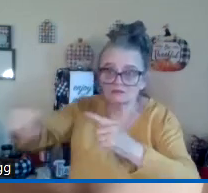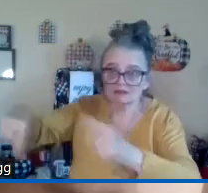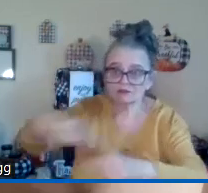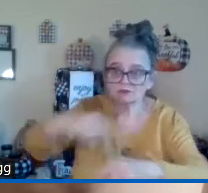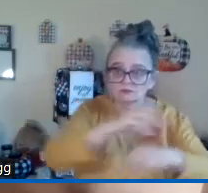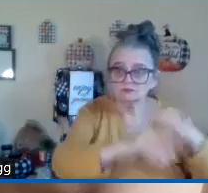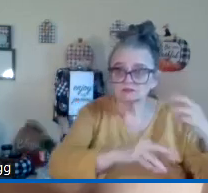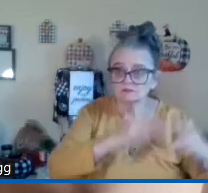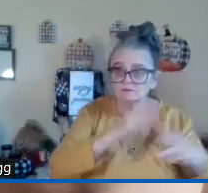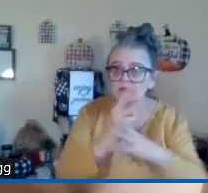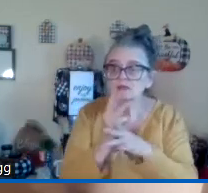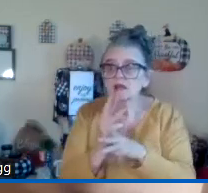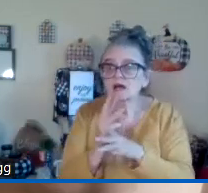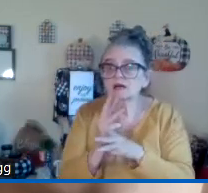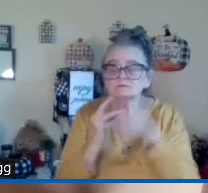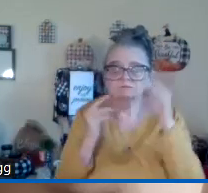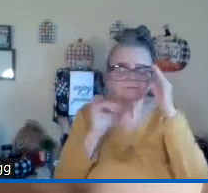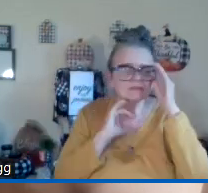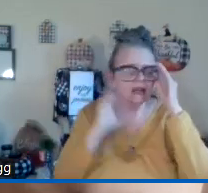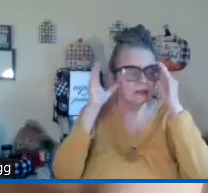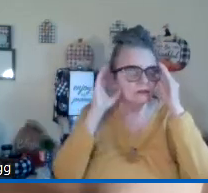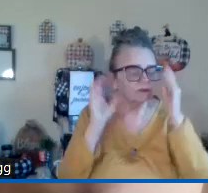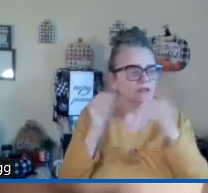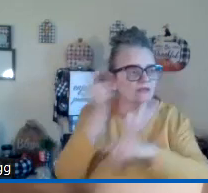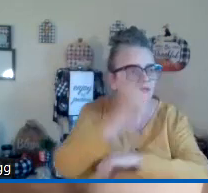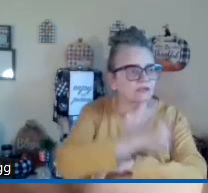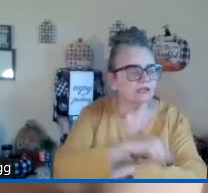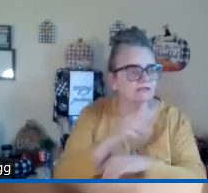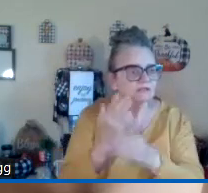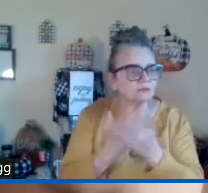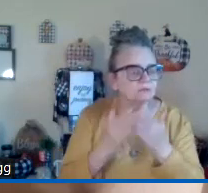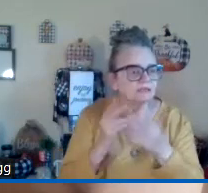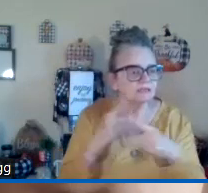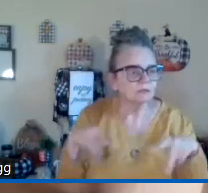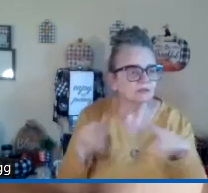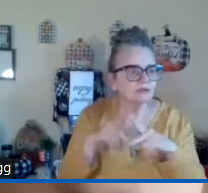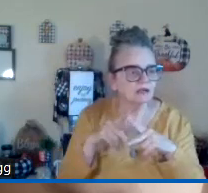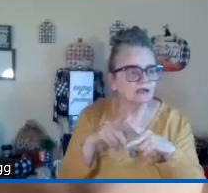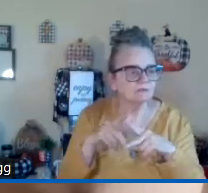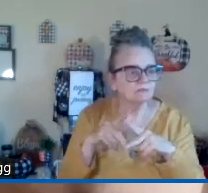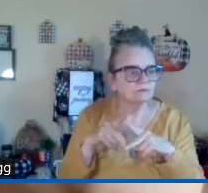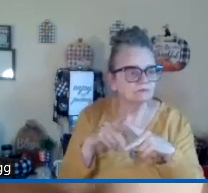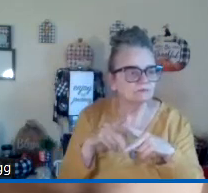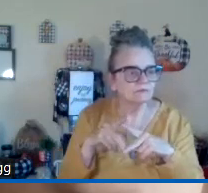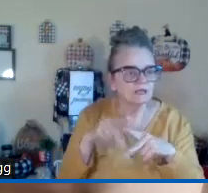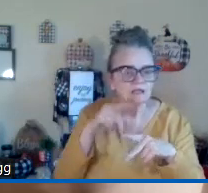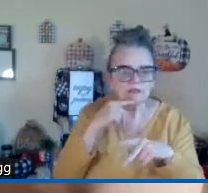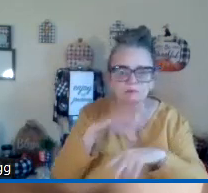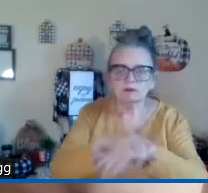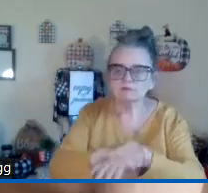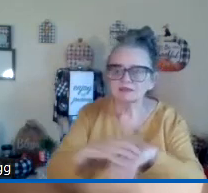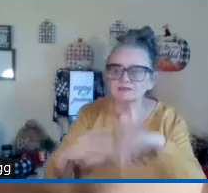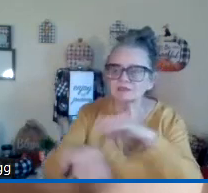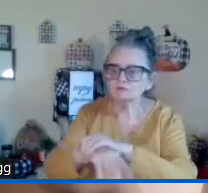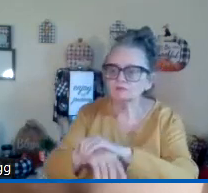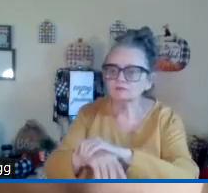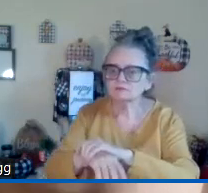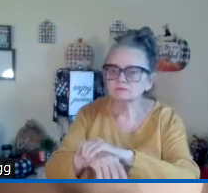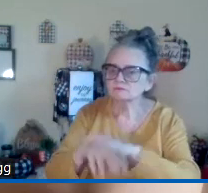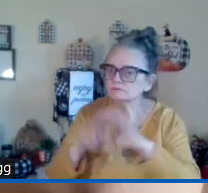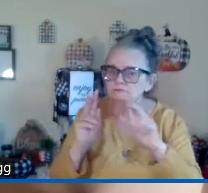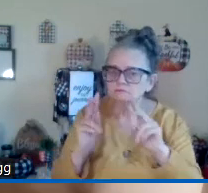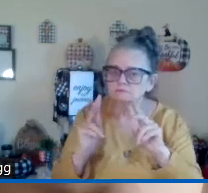also around the world. I heard the other day of some place where they were